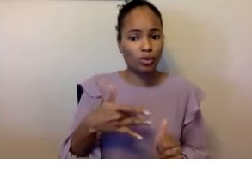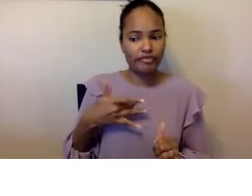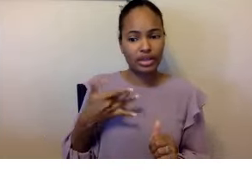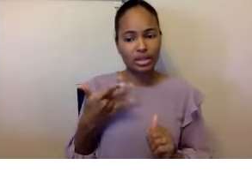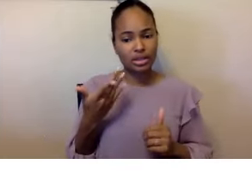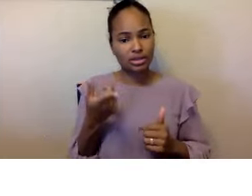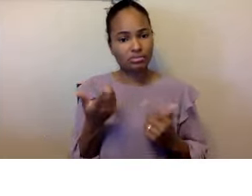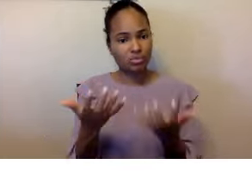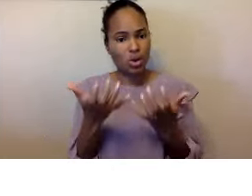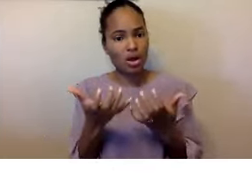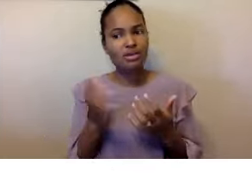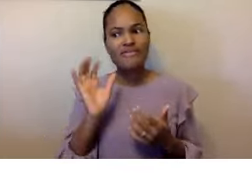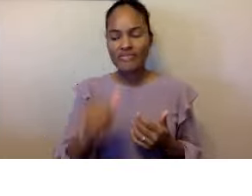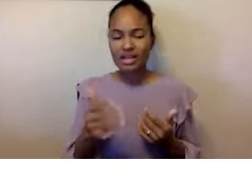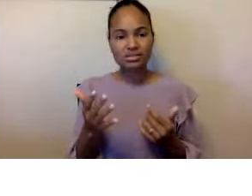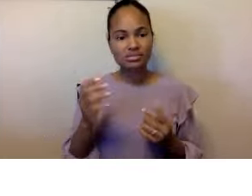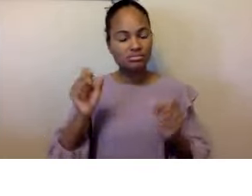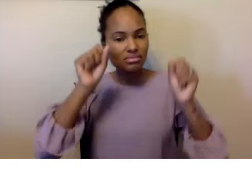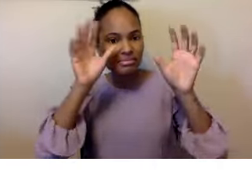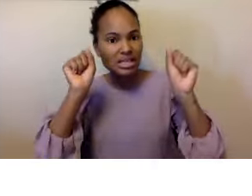lot, and